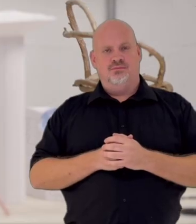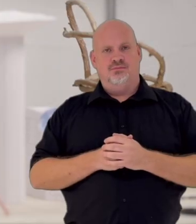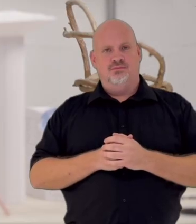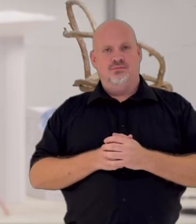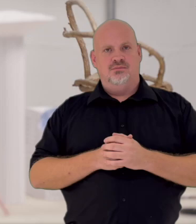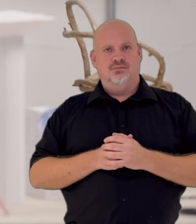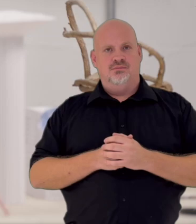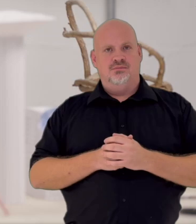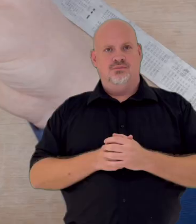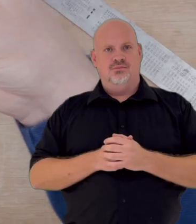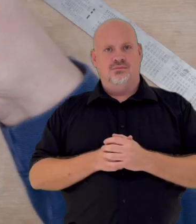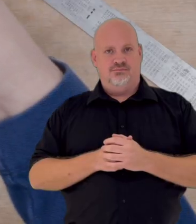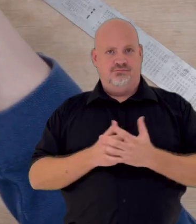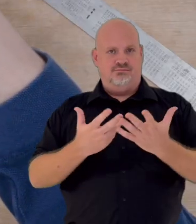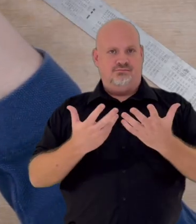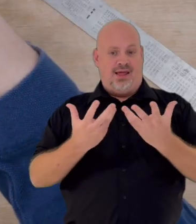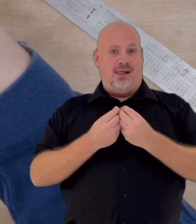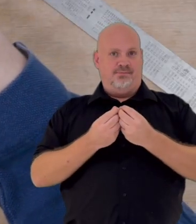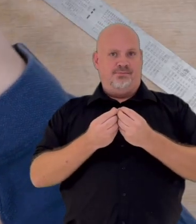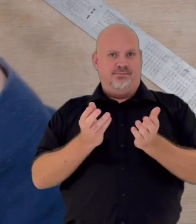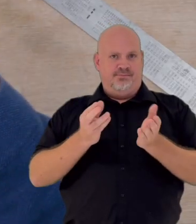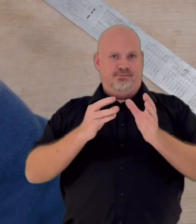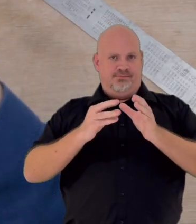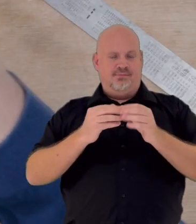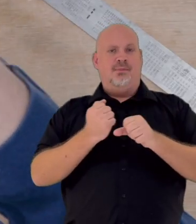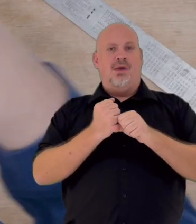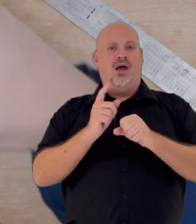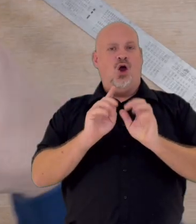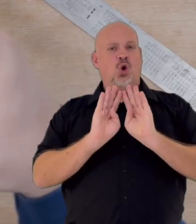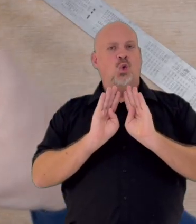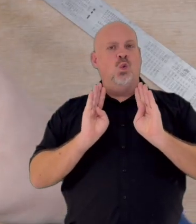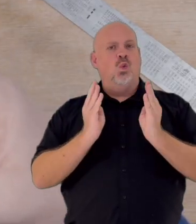And that will allow us to put it together and make another cube.